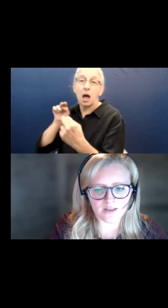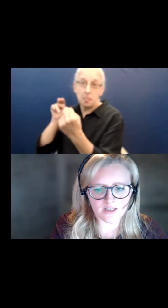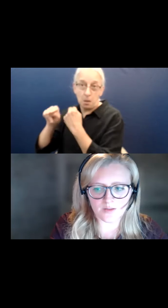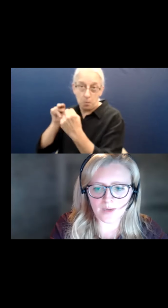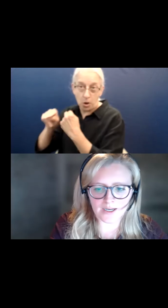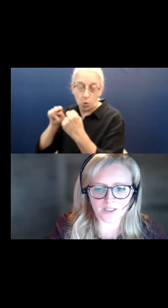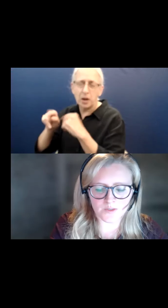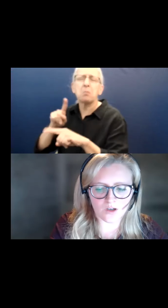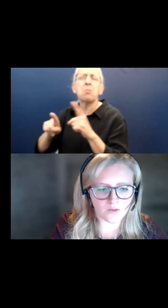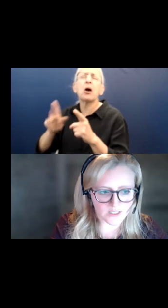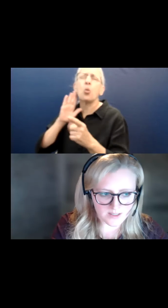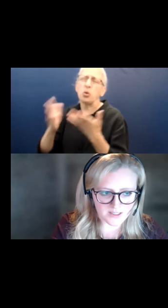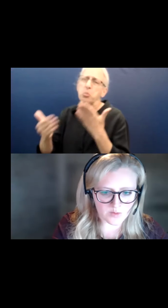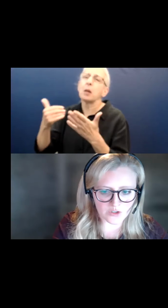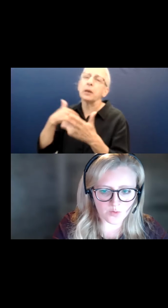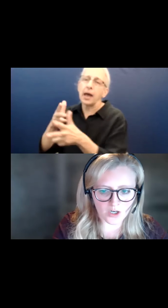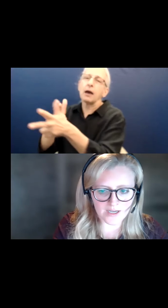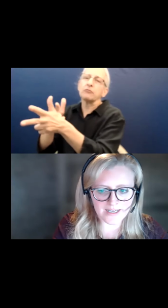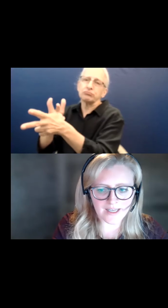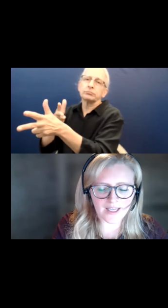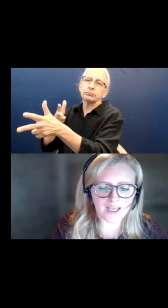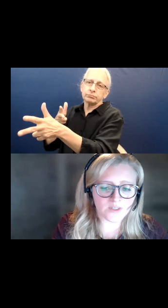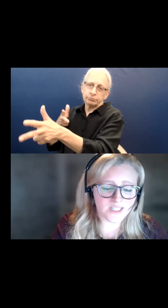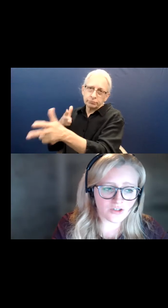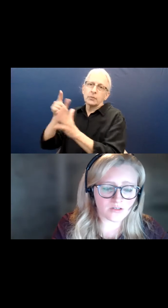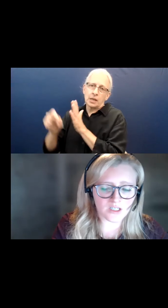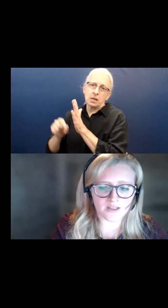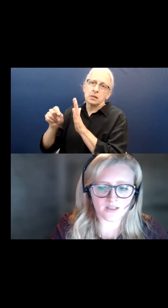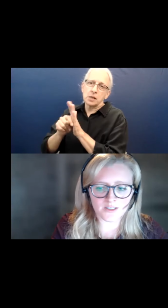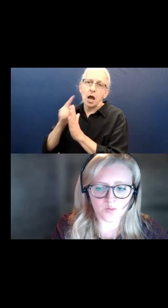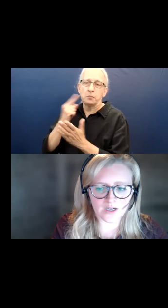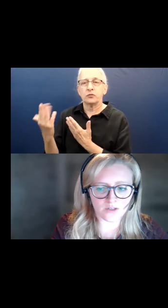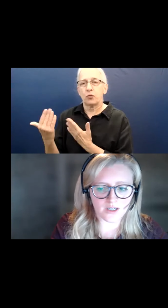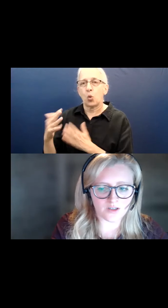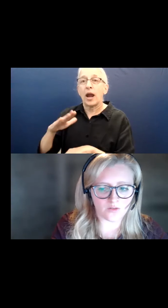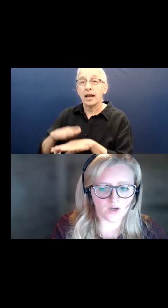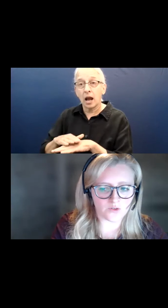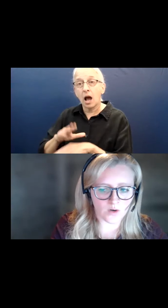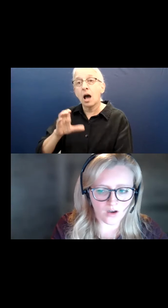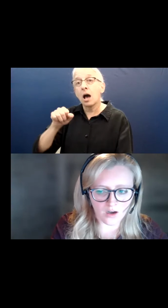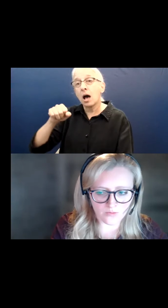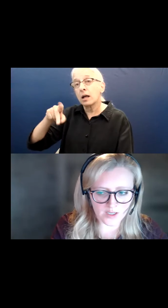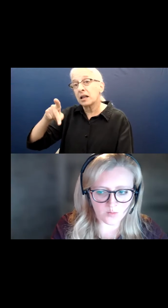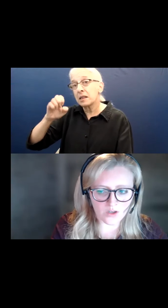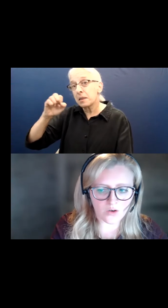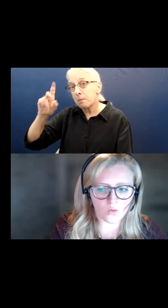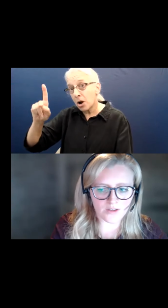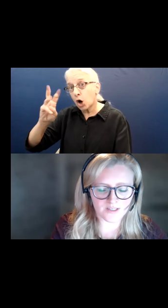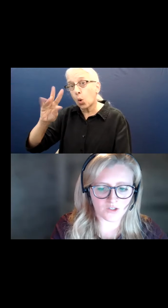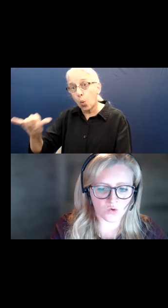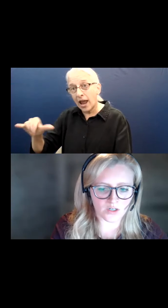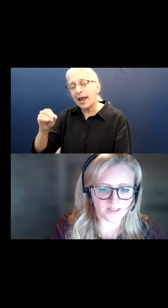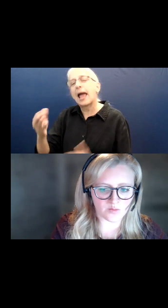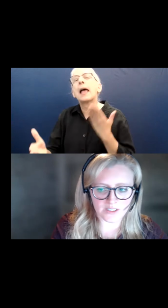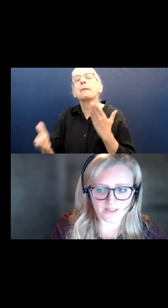be lengthy backups on Westlake Sammamish Parkway and potentially on the eastbound SR 520 off-ramp while